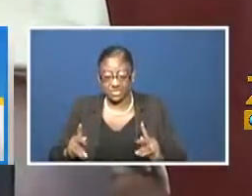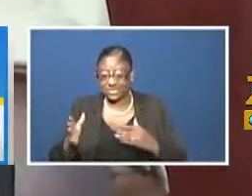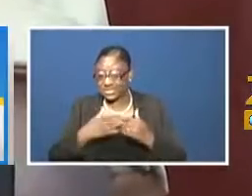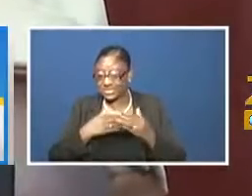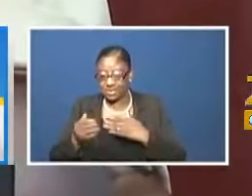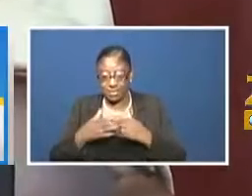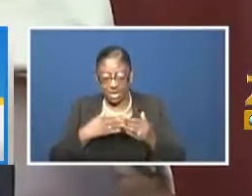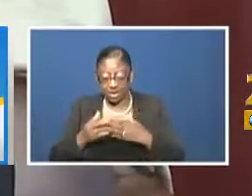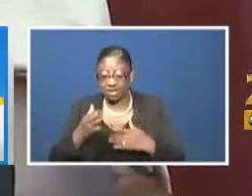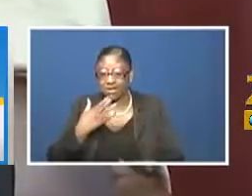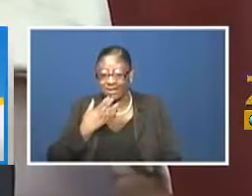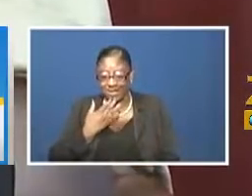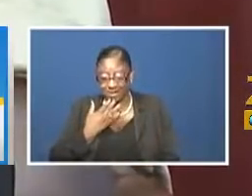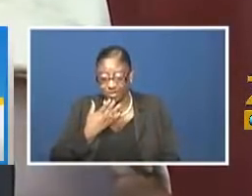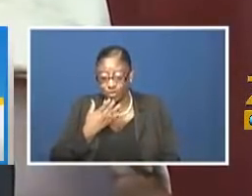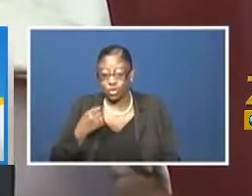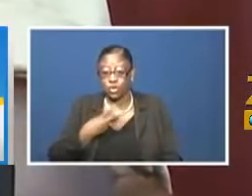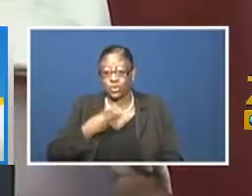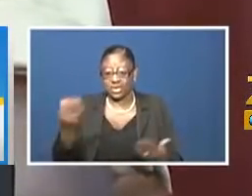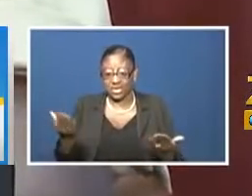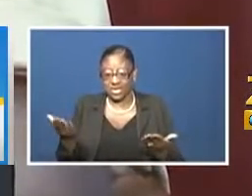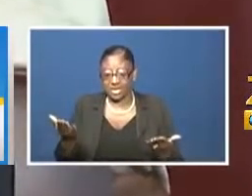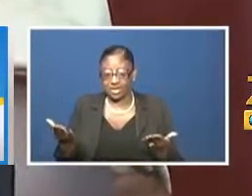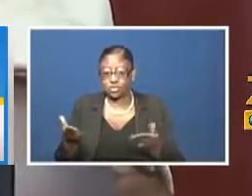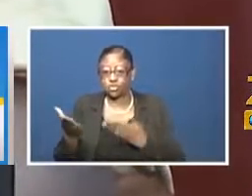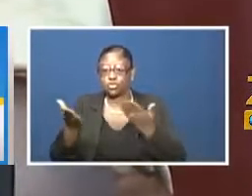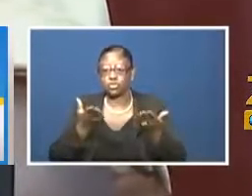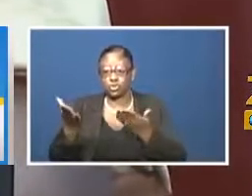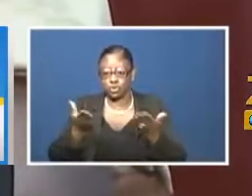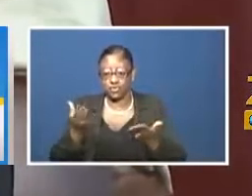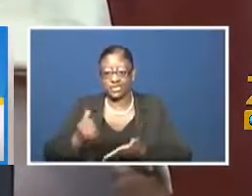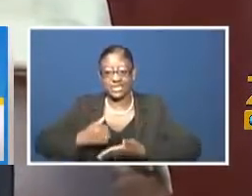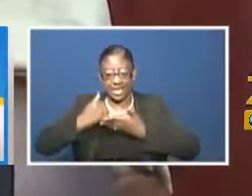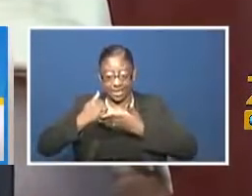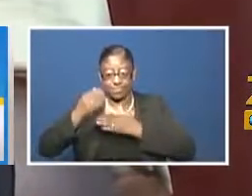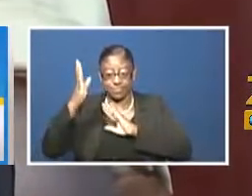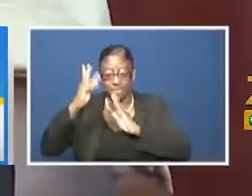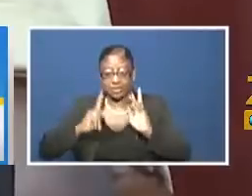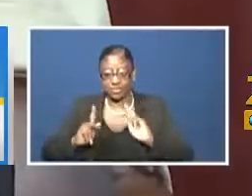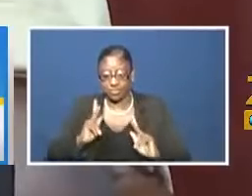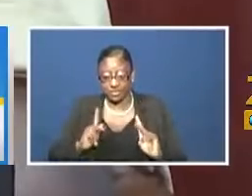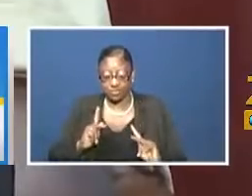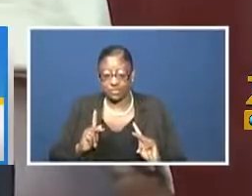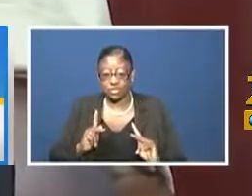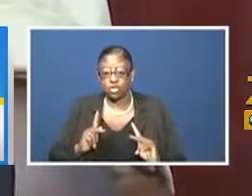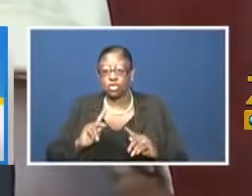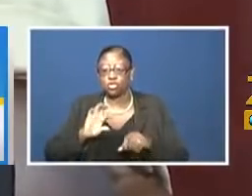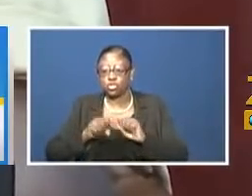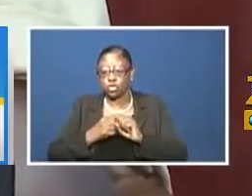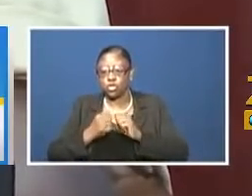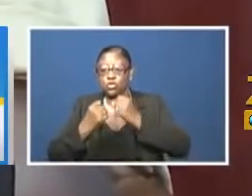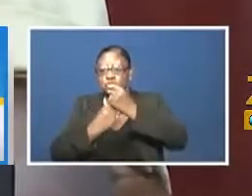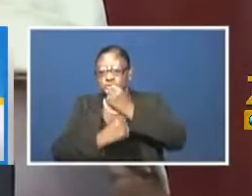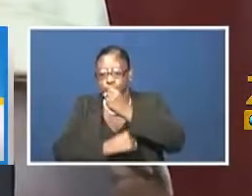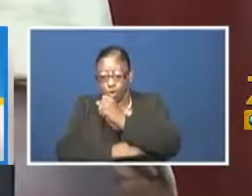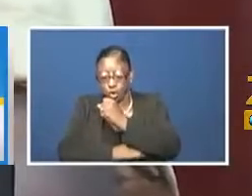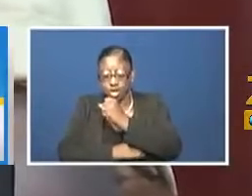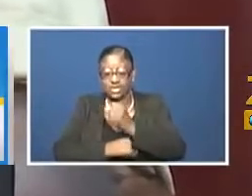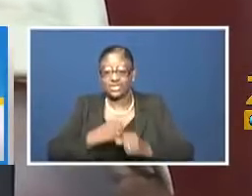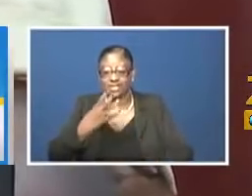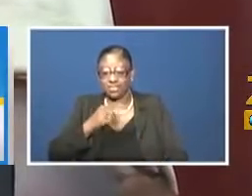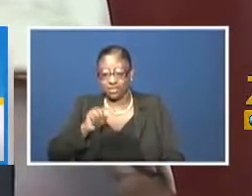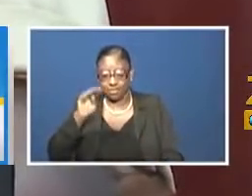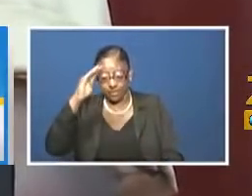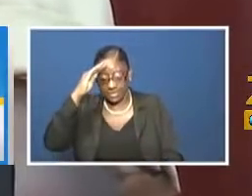him. We have to serve the Bahamian people. And I've said to those officers, you need to throw your support behind the Commissioner of Police. And if you